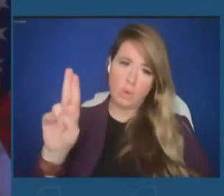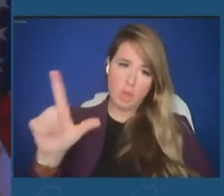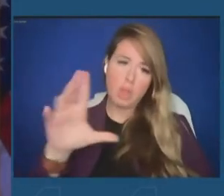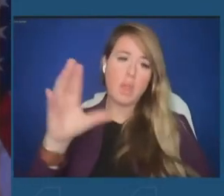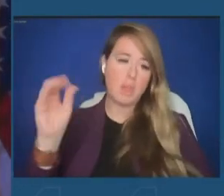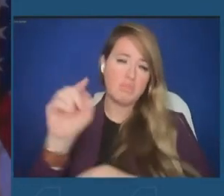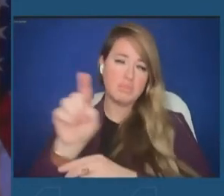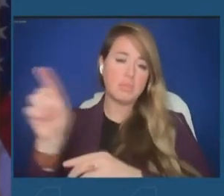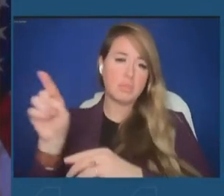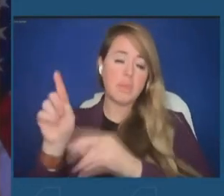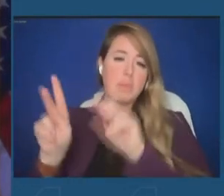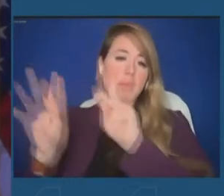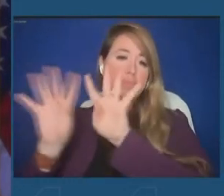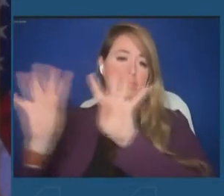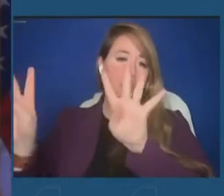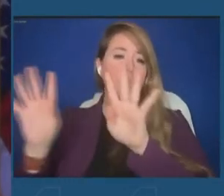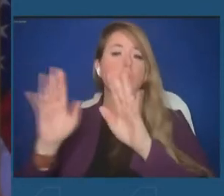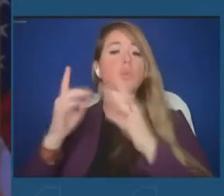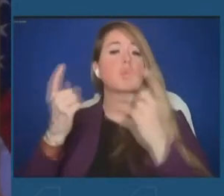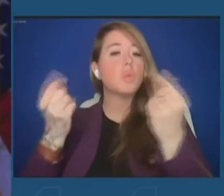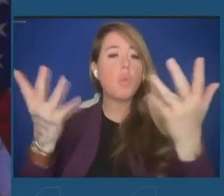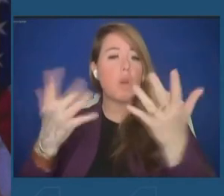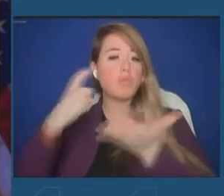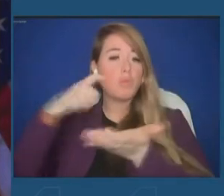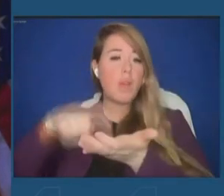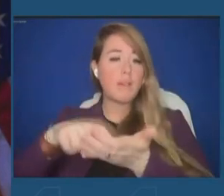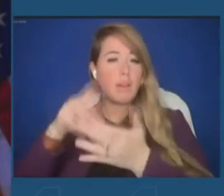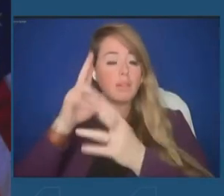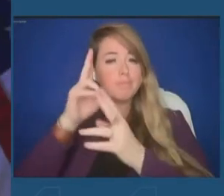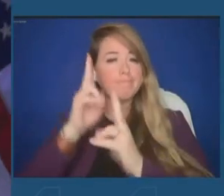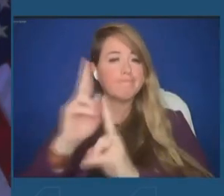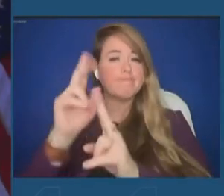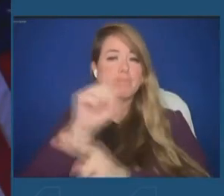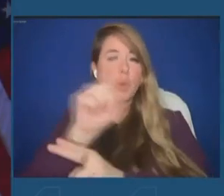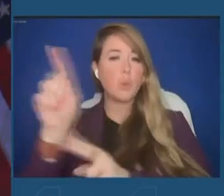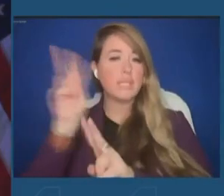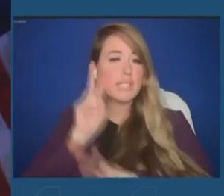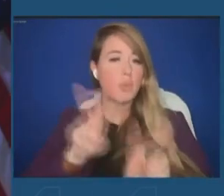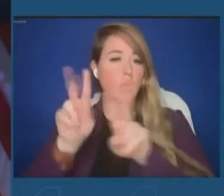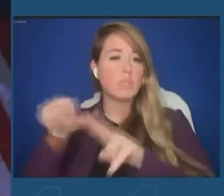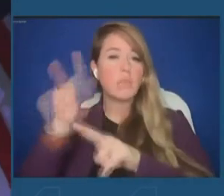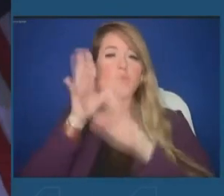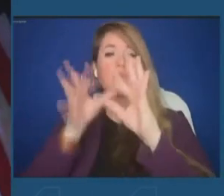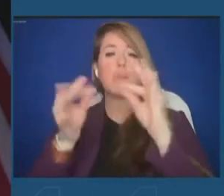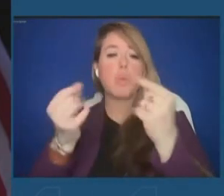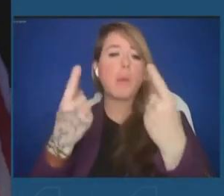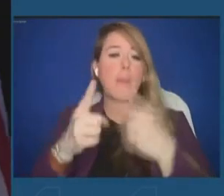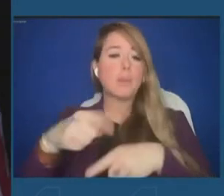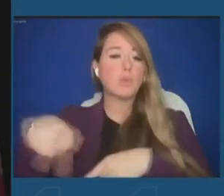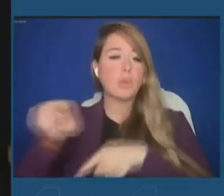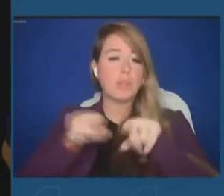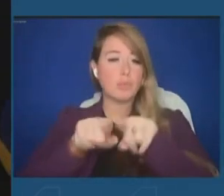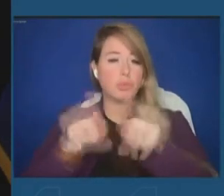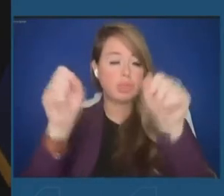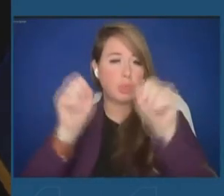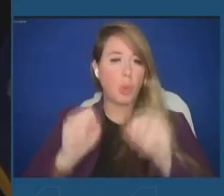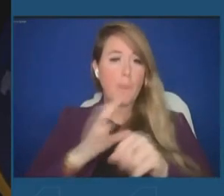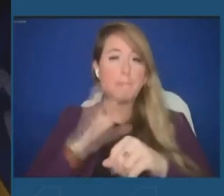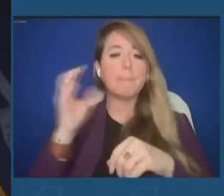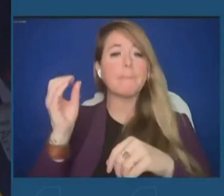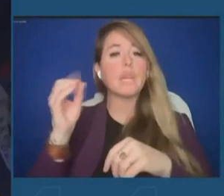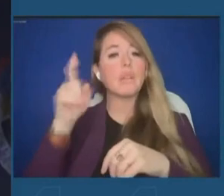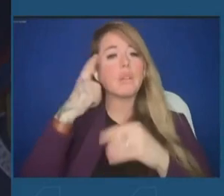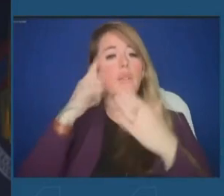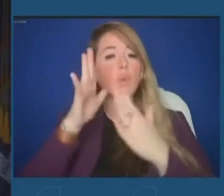heroes by bringing them up, read a little description of what happened to them during the storm, and the governor is going to give them